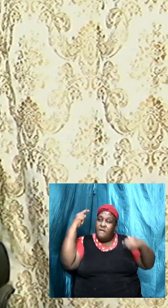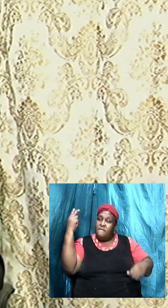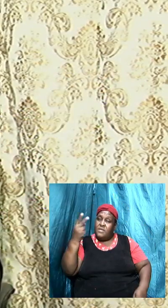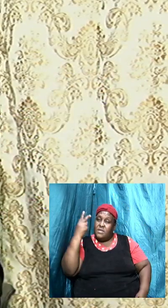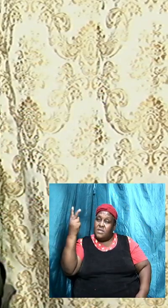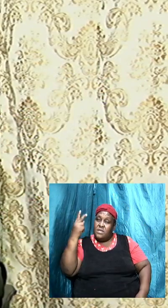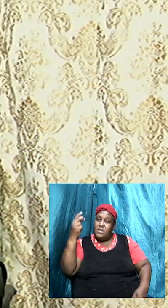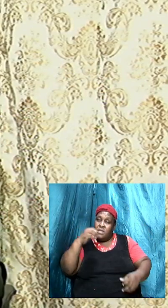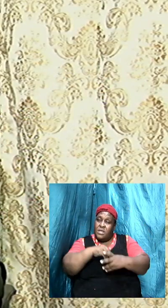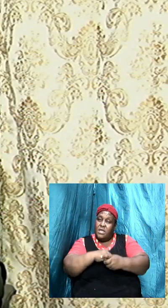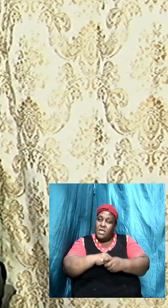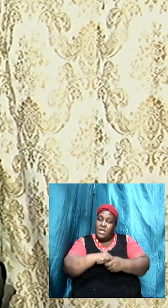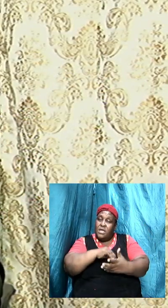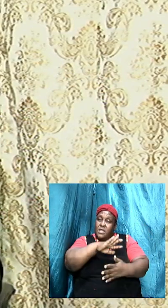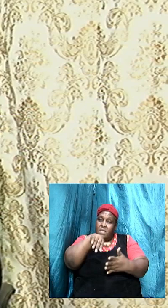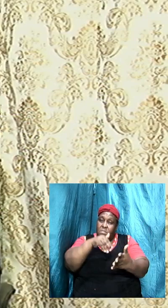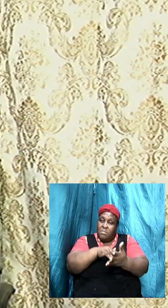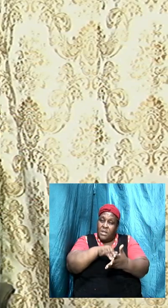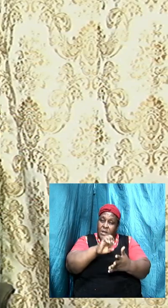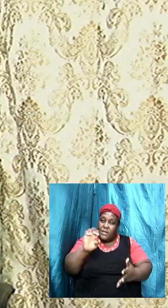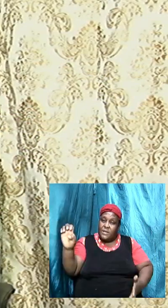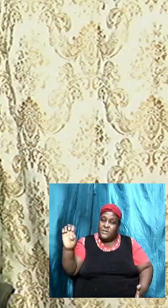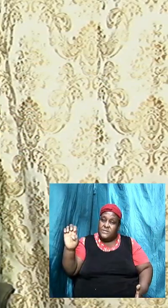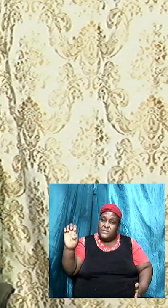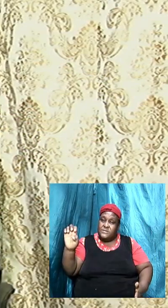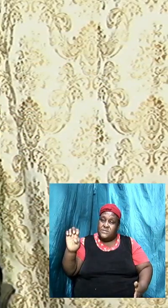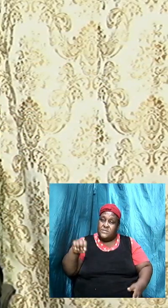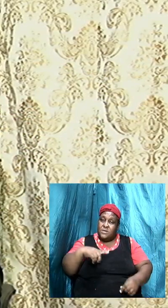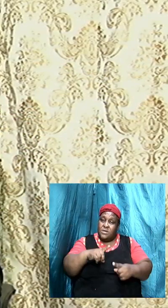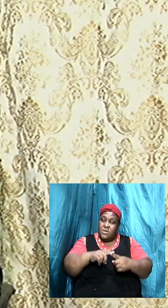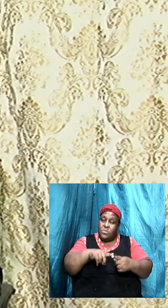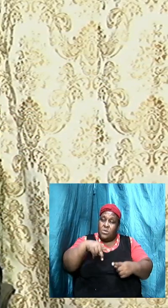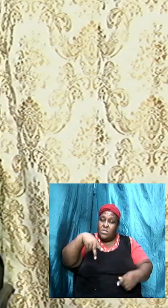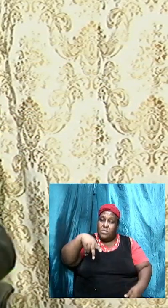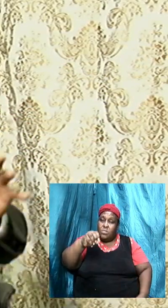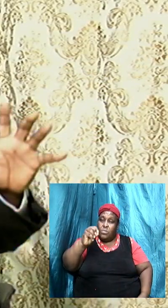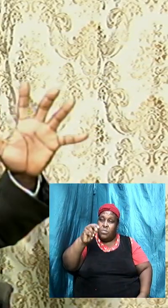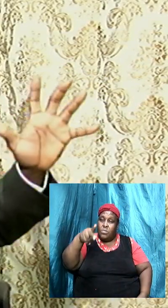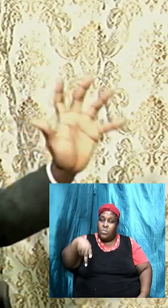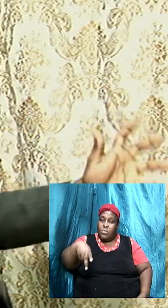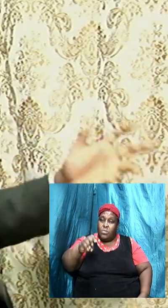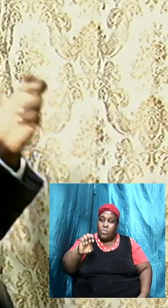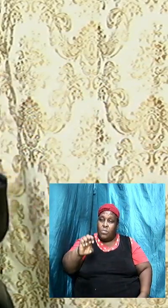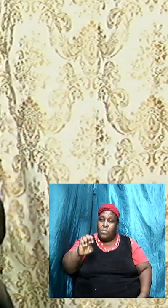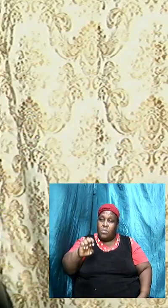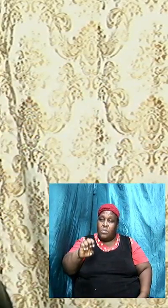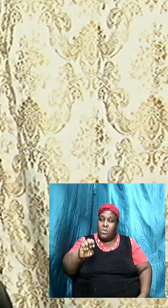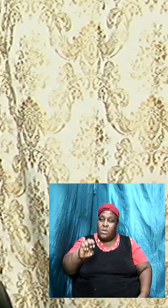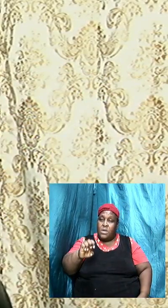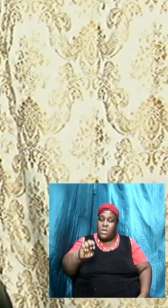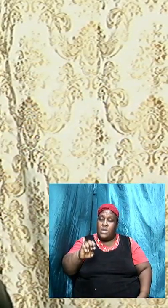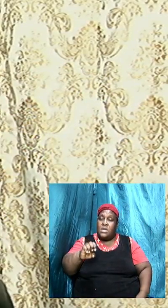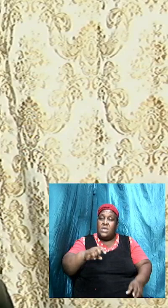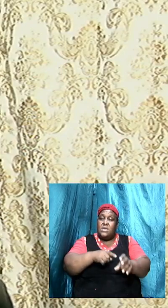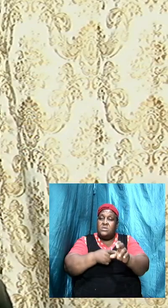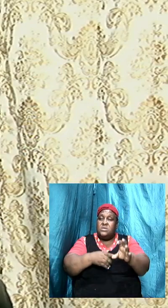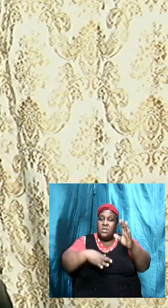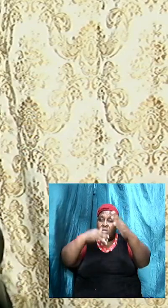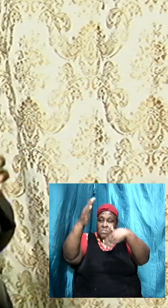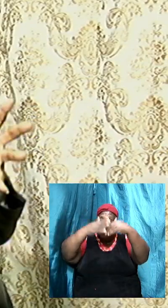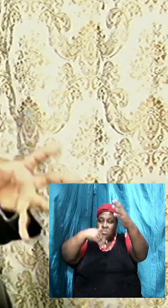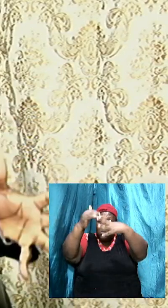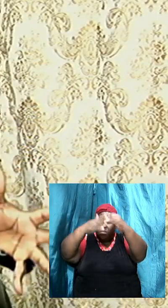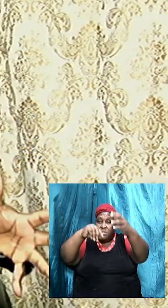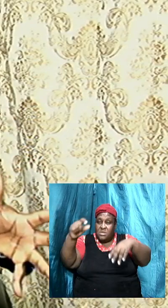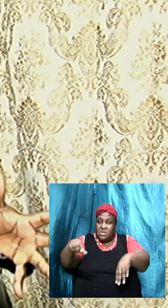in the Middle East. And when the Pope left, they start building this temple.